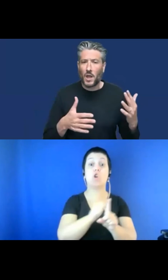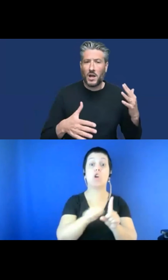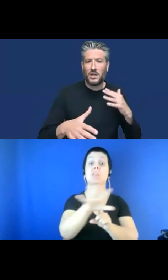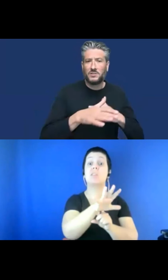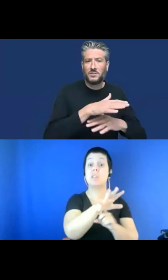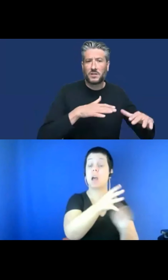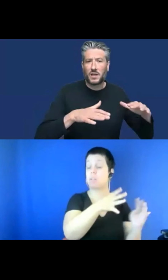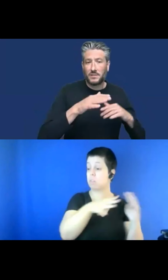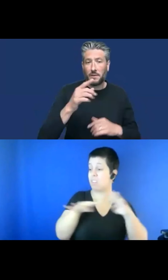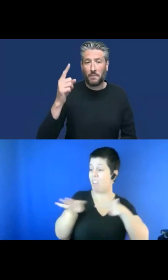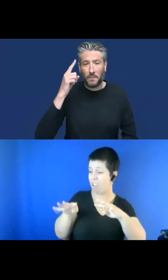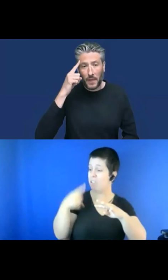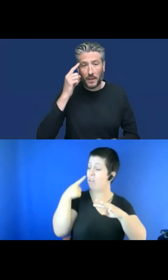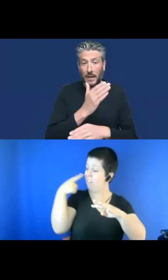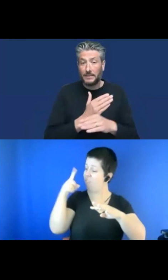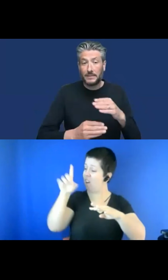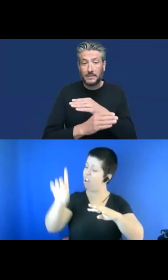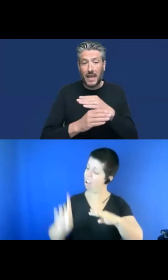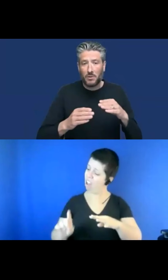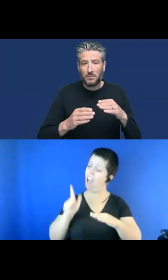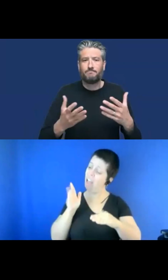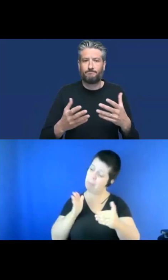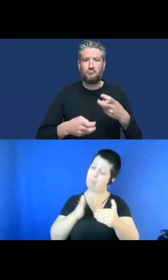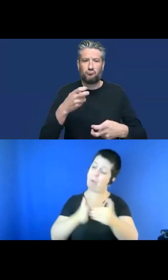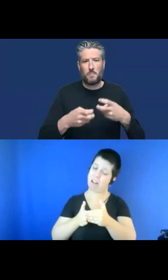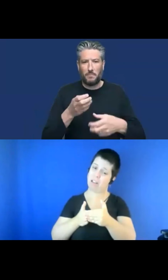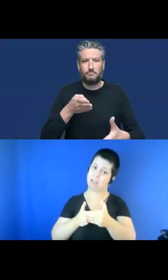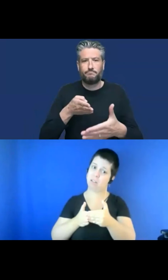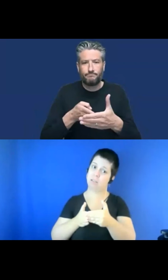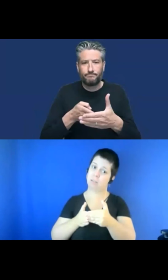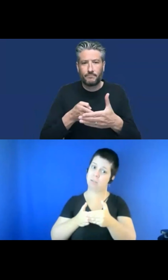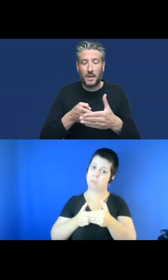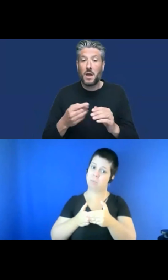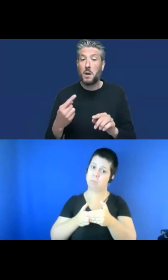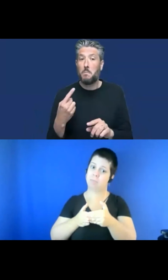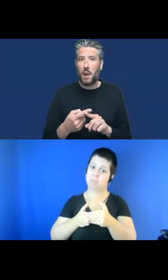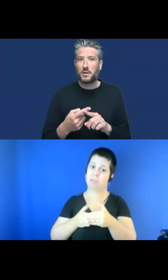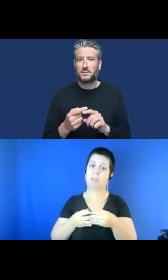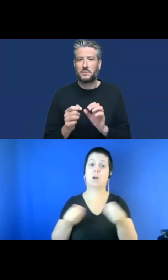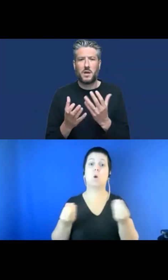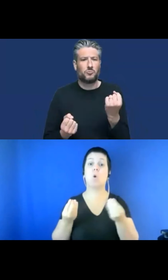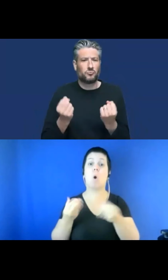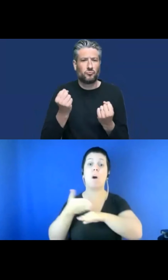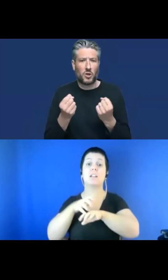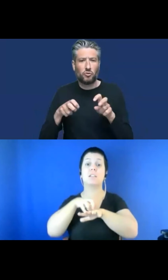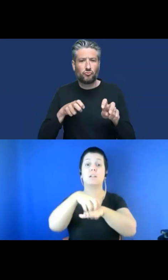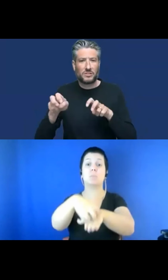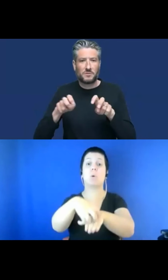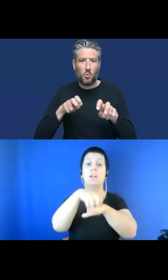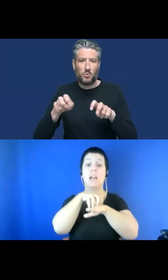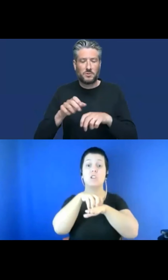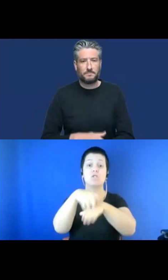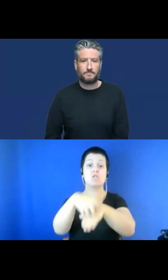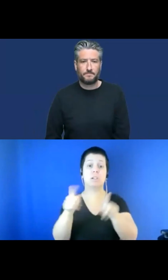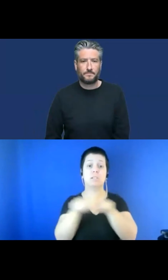a barrier, the availability of transportation services, and a barrier to social participation. But what